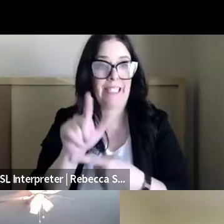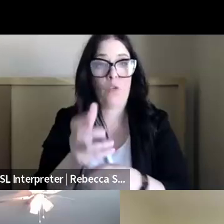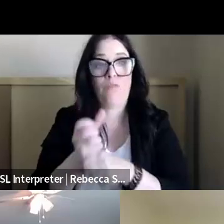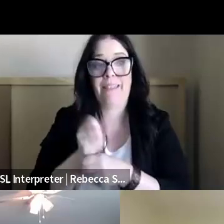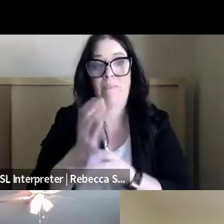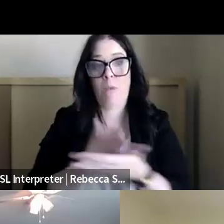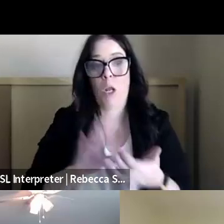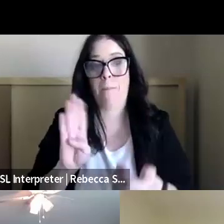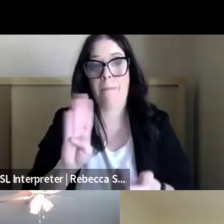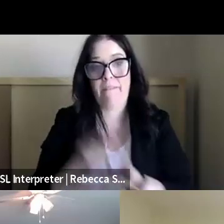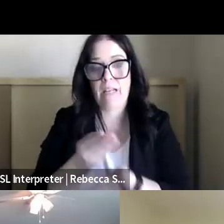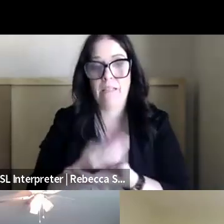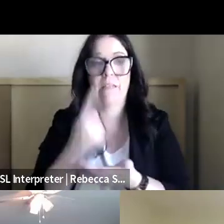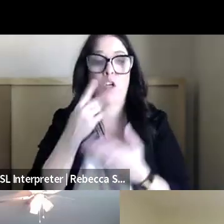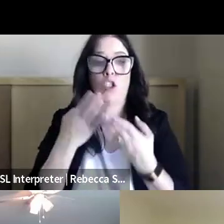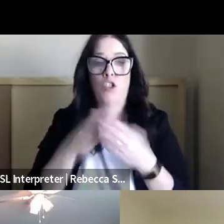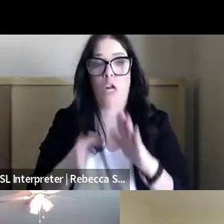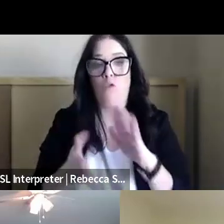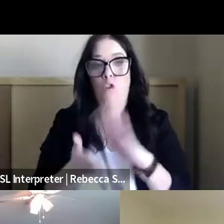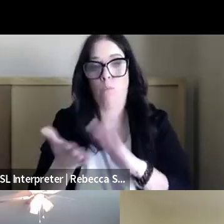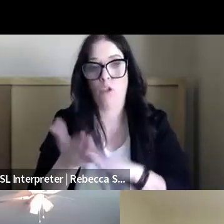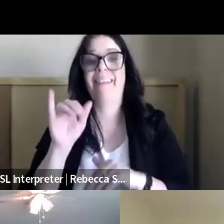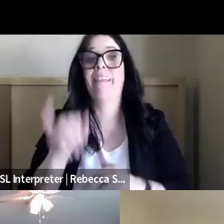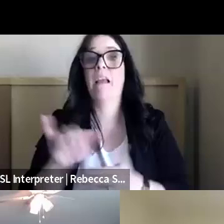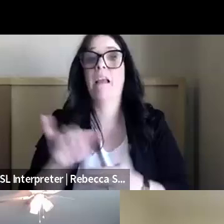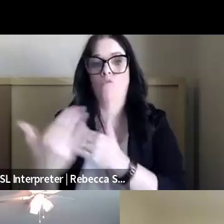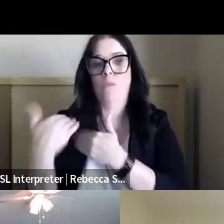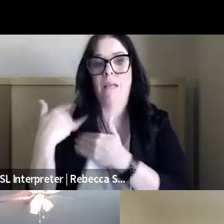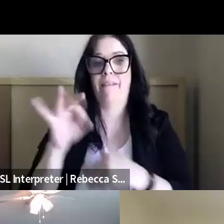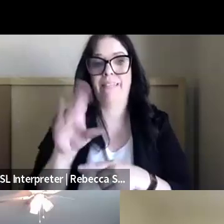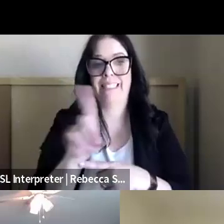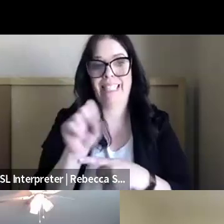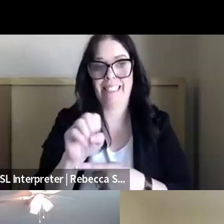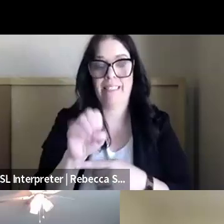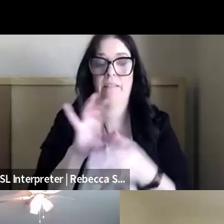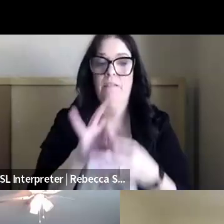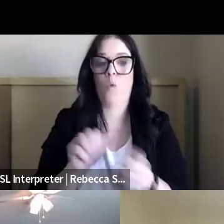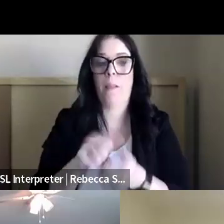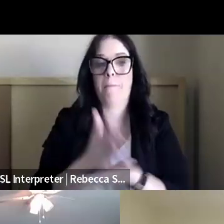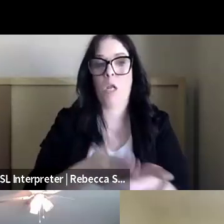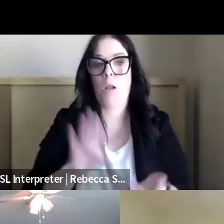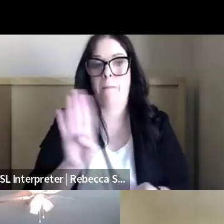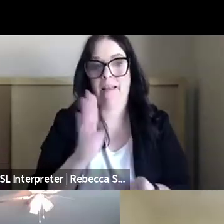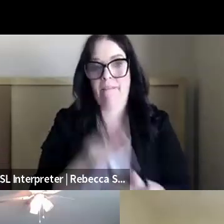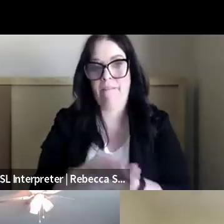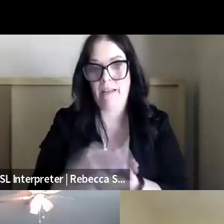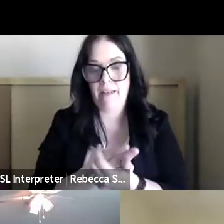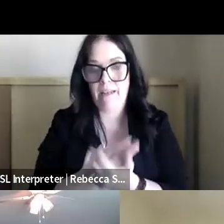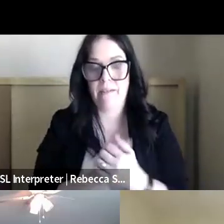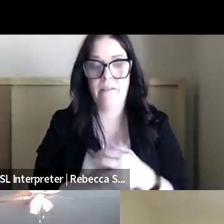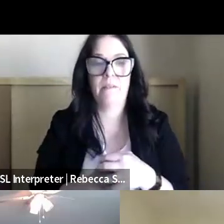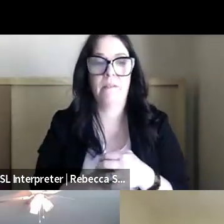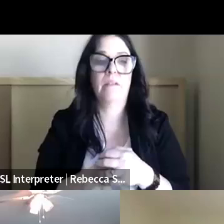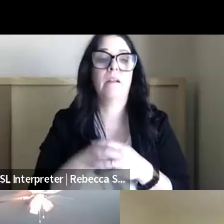B funds for general operations is the responsibility of the DSE with respect to the Part B funding.